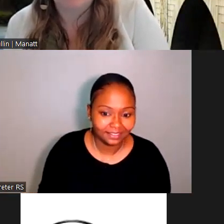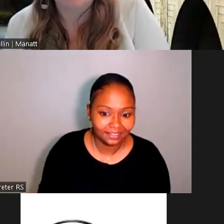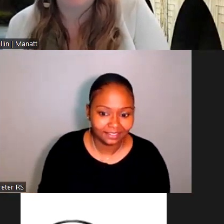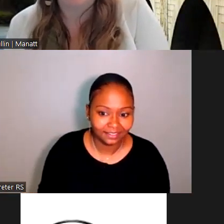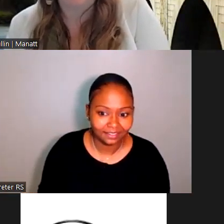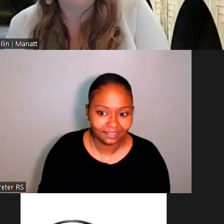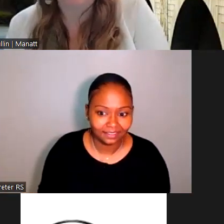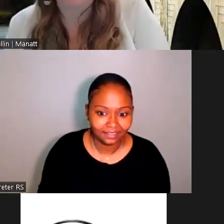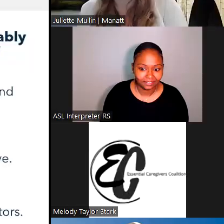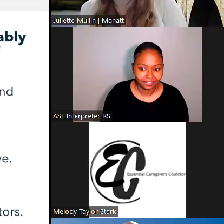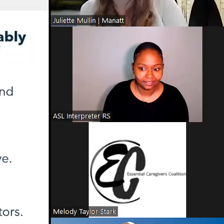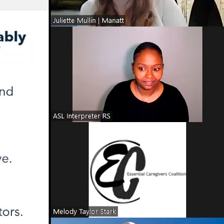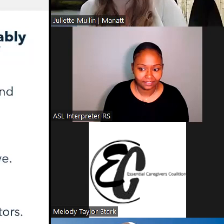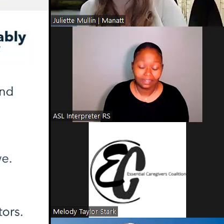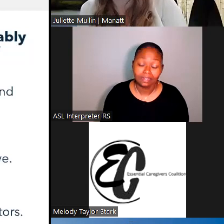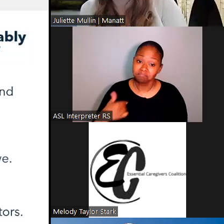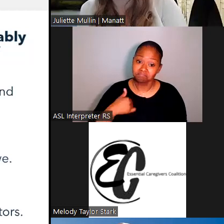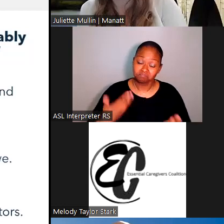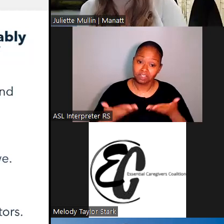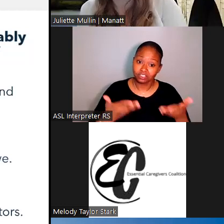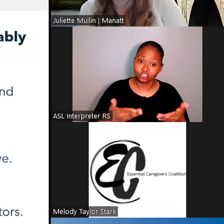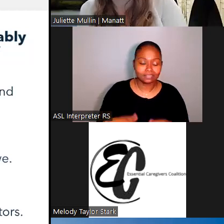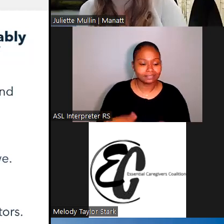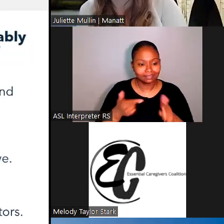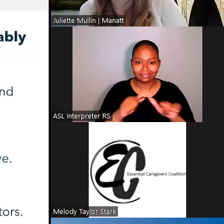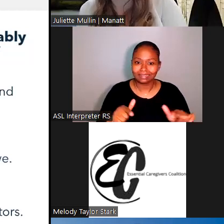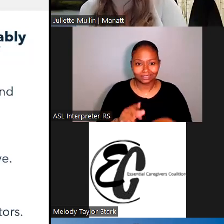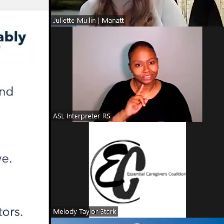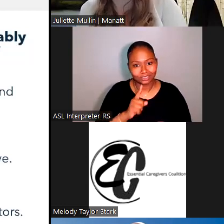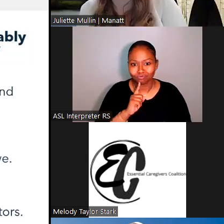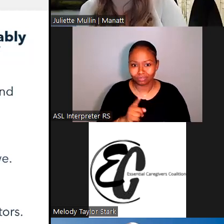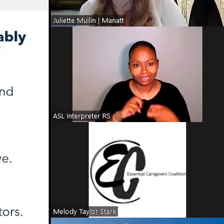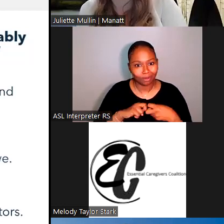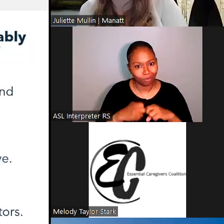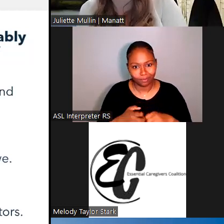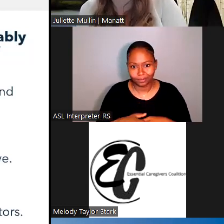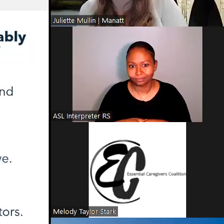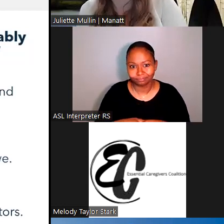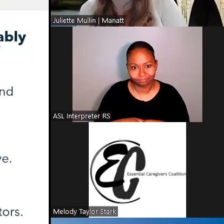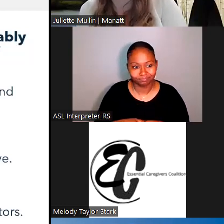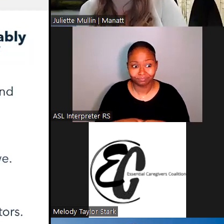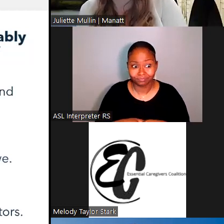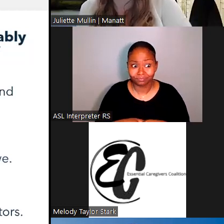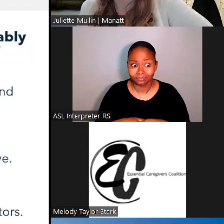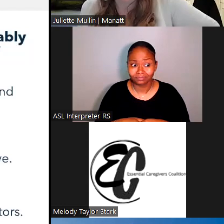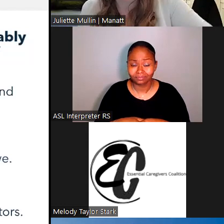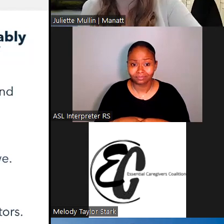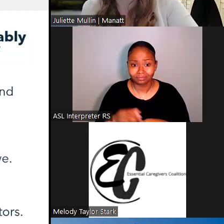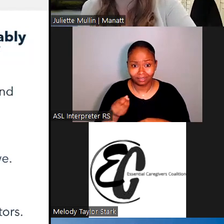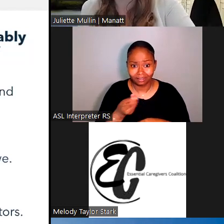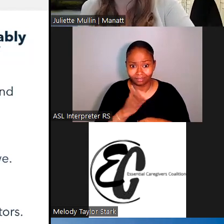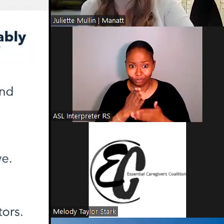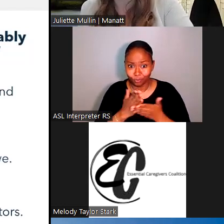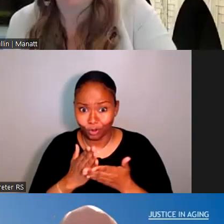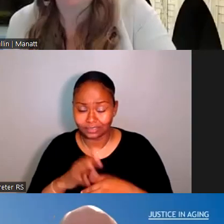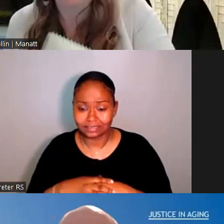Yeah, I'd suggest that this language is really problematic in a few areas. The basic problem is that this may